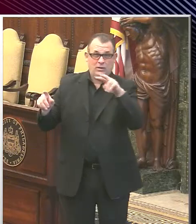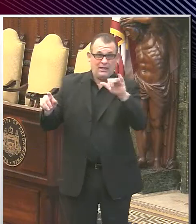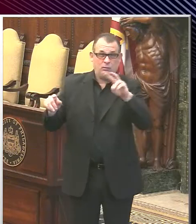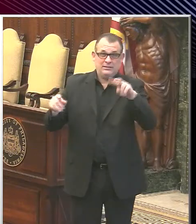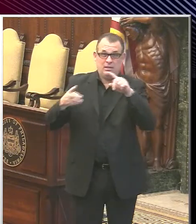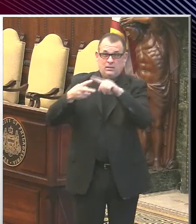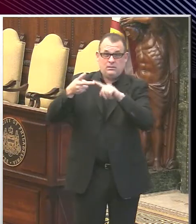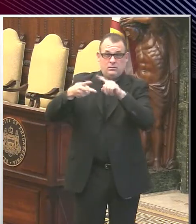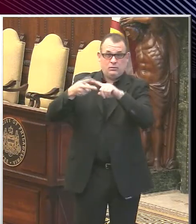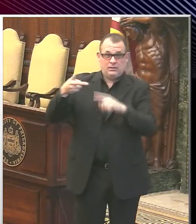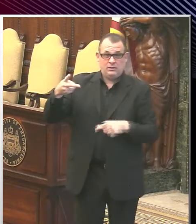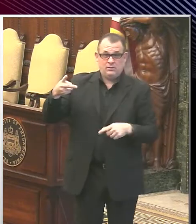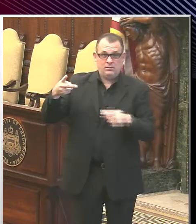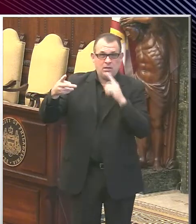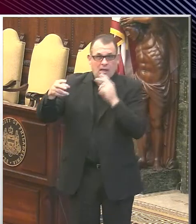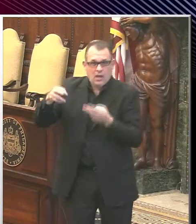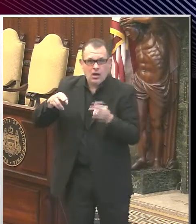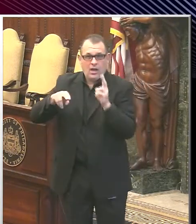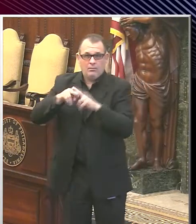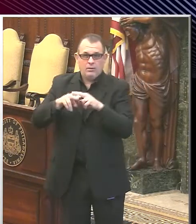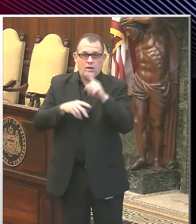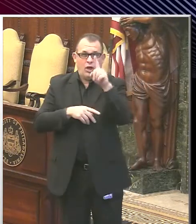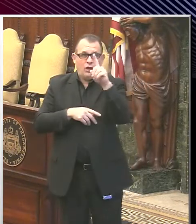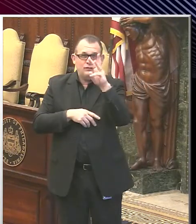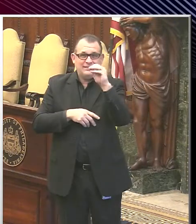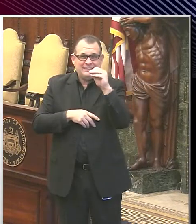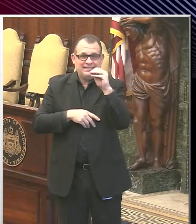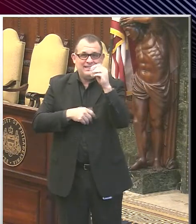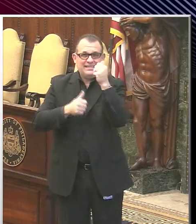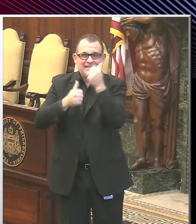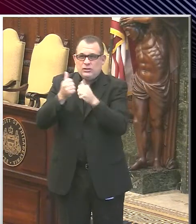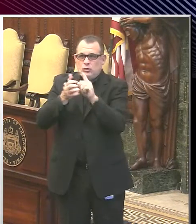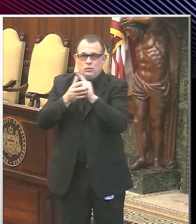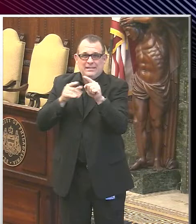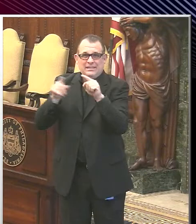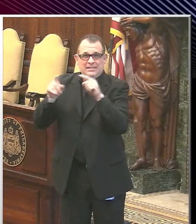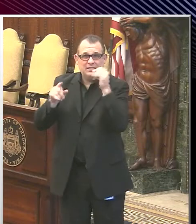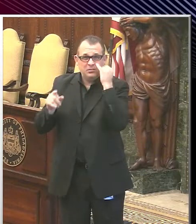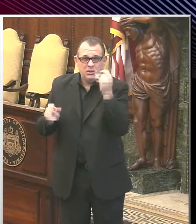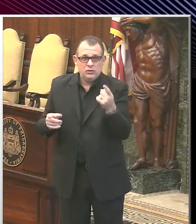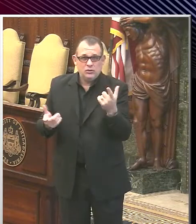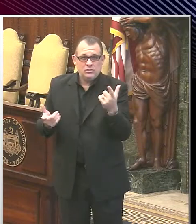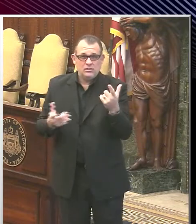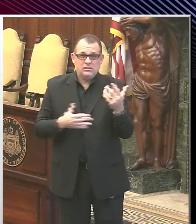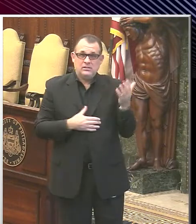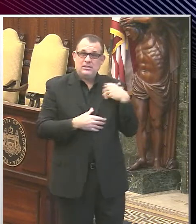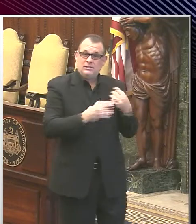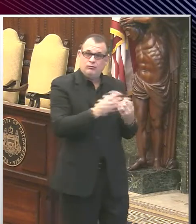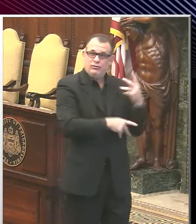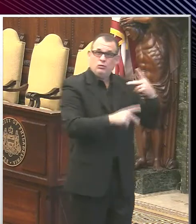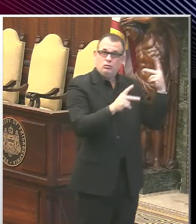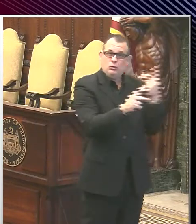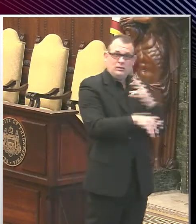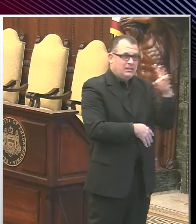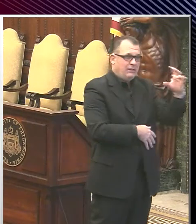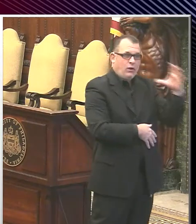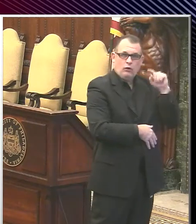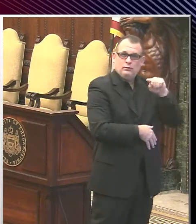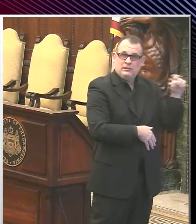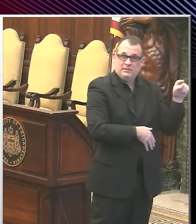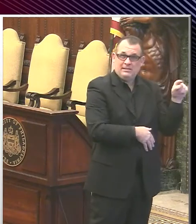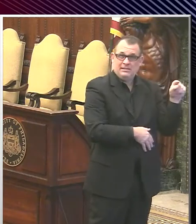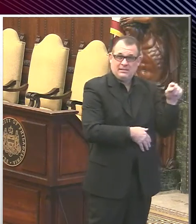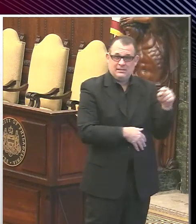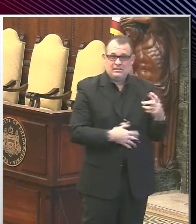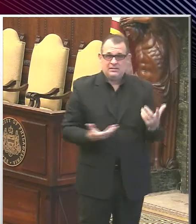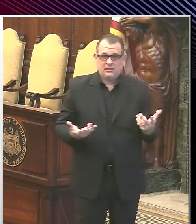each. That's not as high as we saw in the spring, where we saw more than 700 cases in a single week. But a big increase from the 10 to 15 cases per week we saw